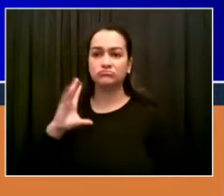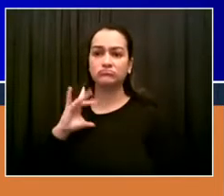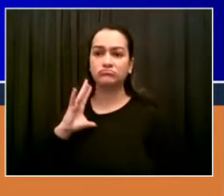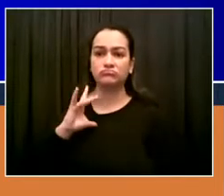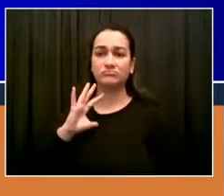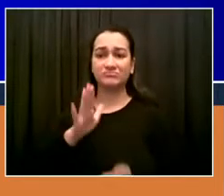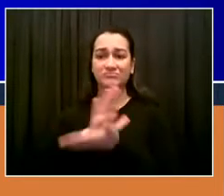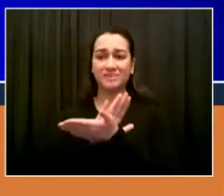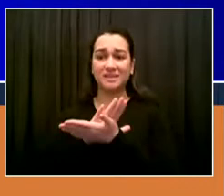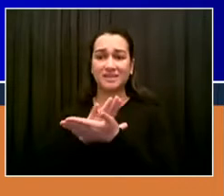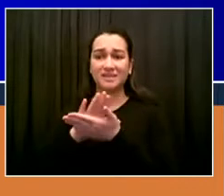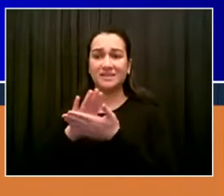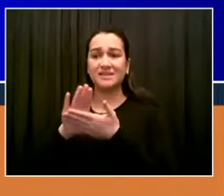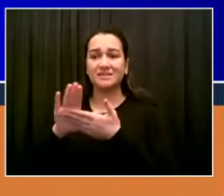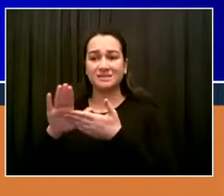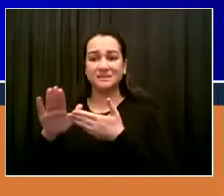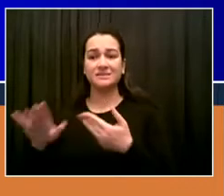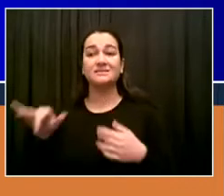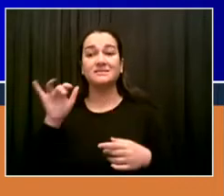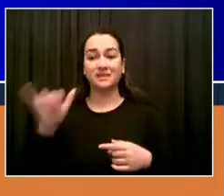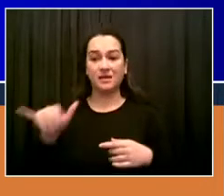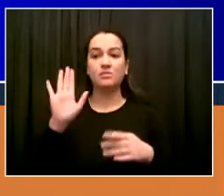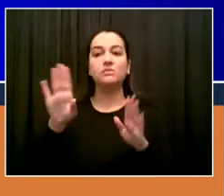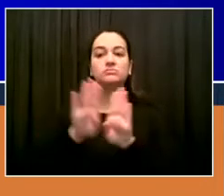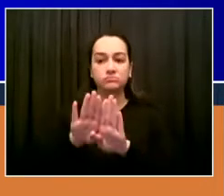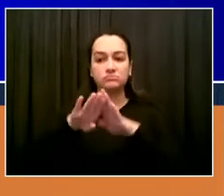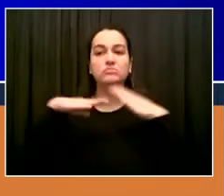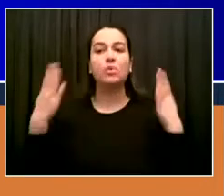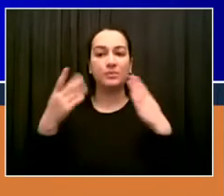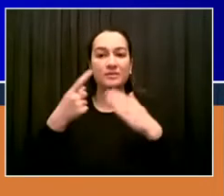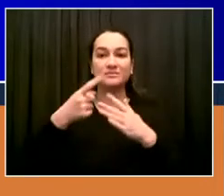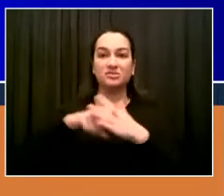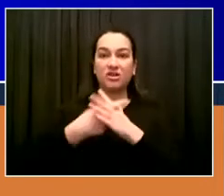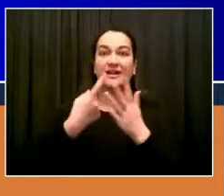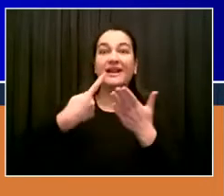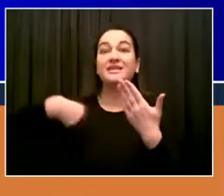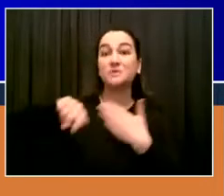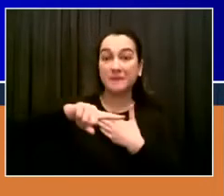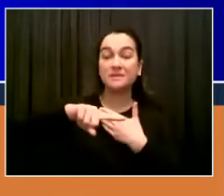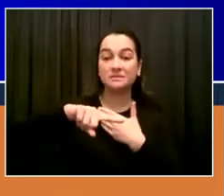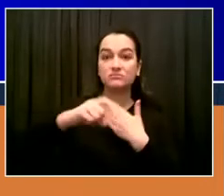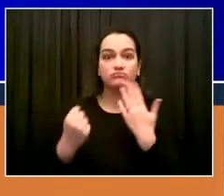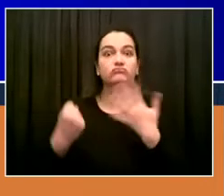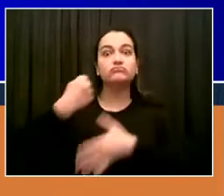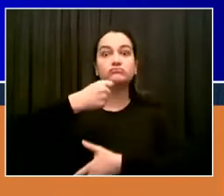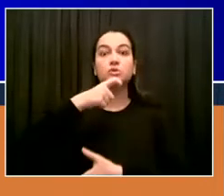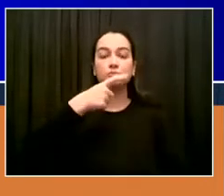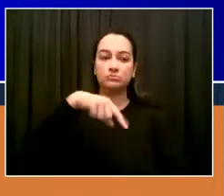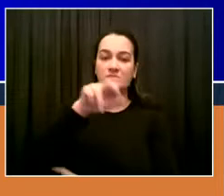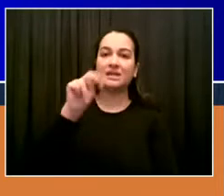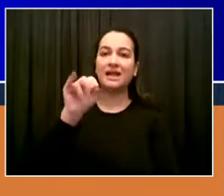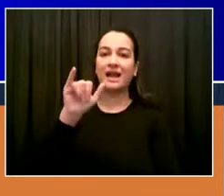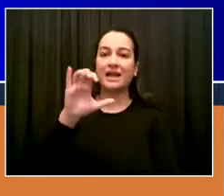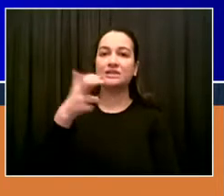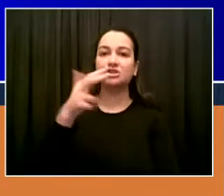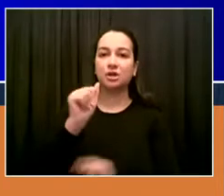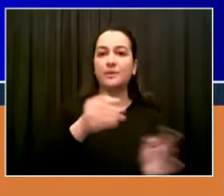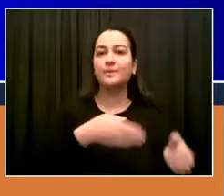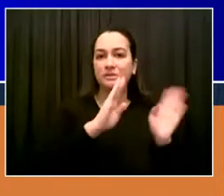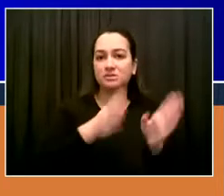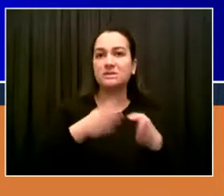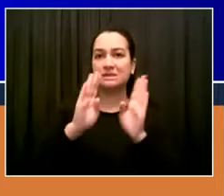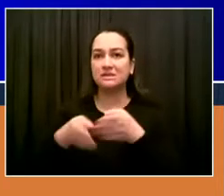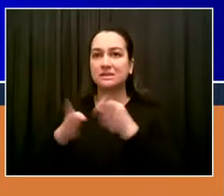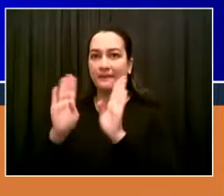Also, Google's committing $1 million to help the city to advertise the new vaccination sites that we keep bringing out, that we